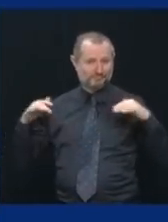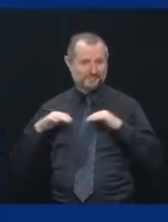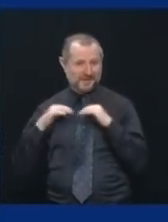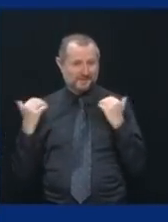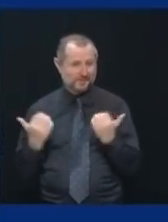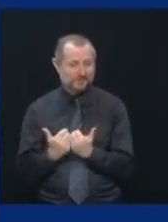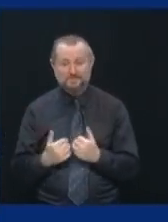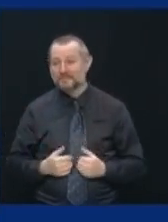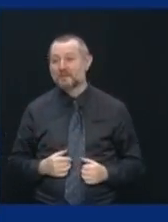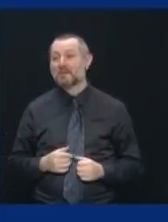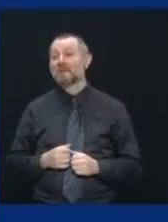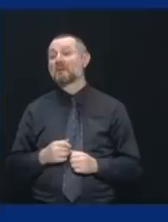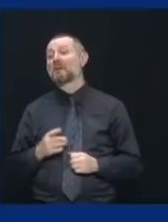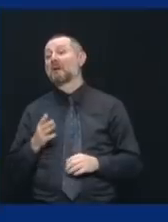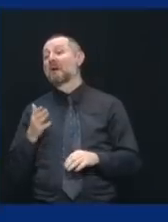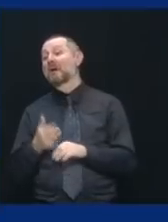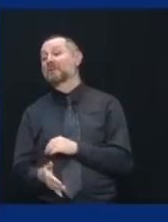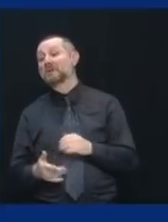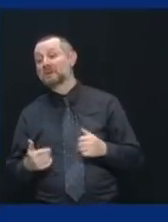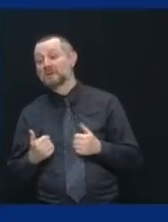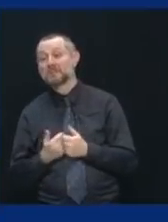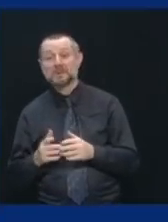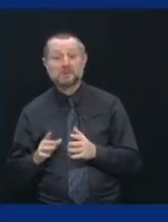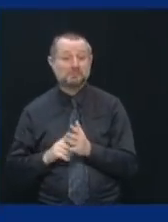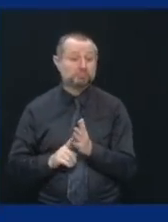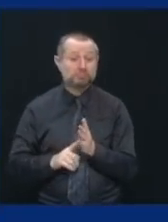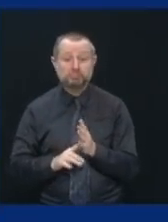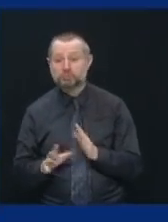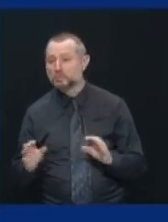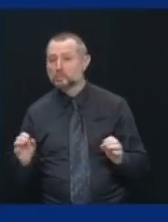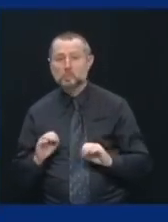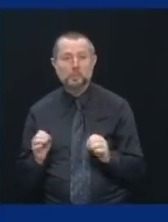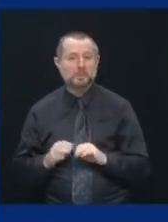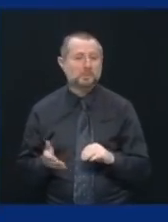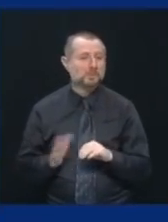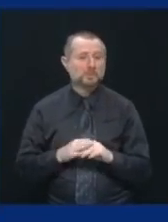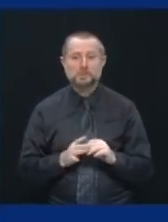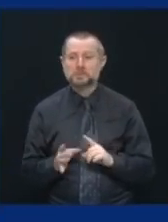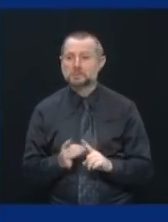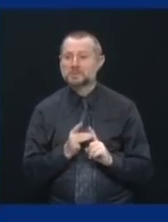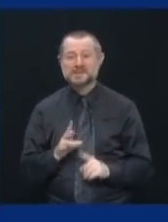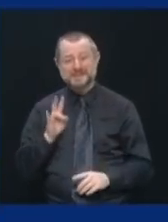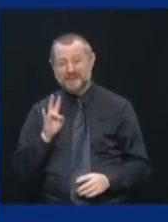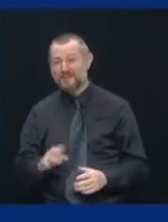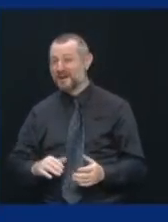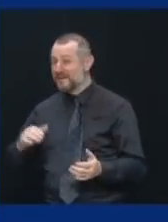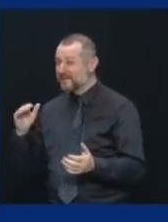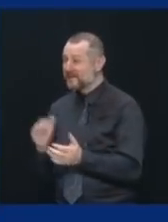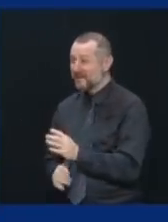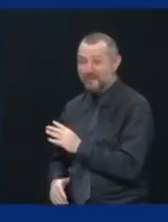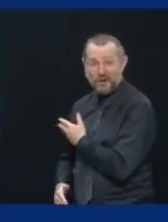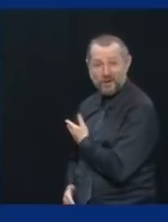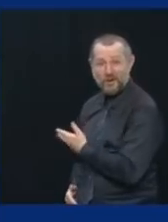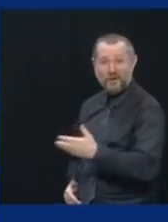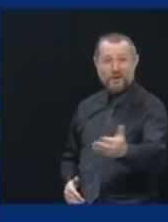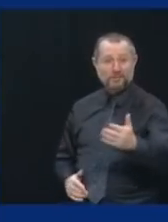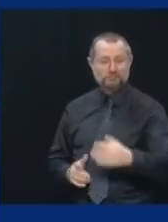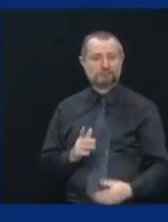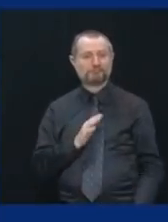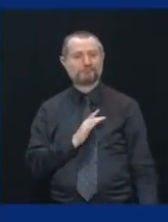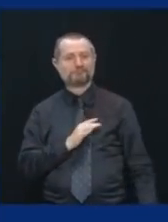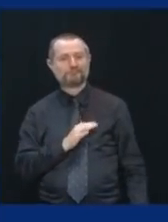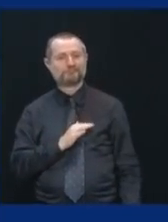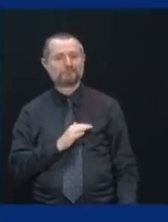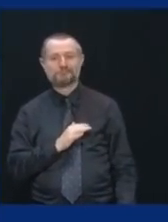No evidence in contact tracing of any increased spread. 7,000 people. Now,